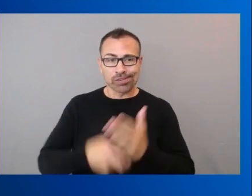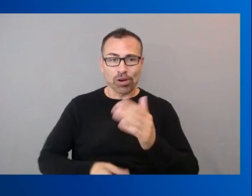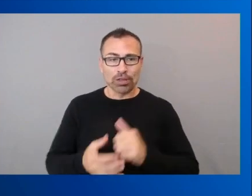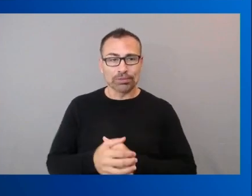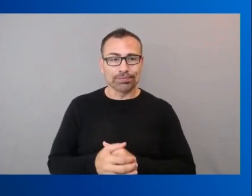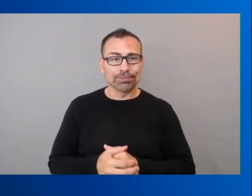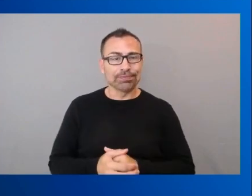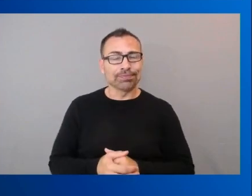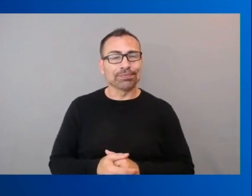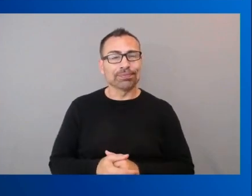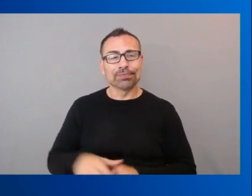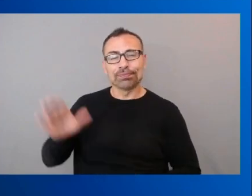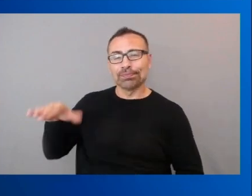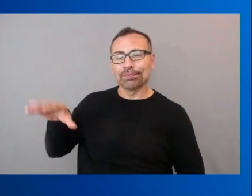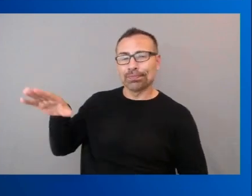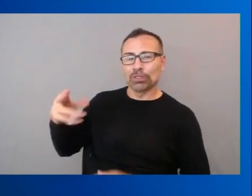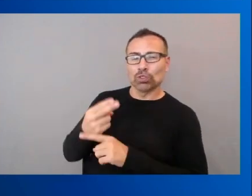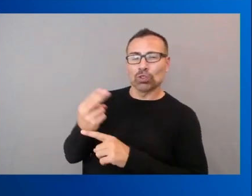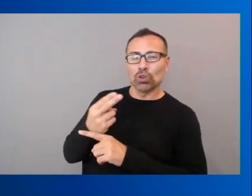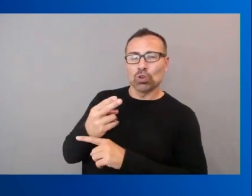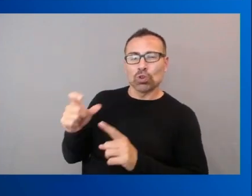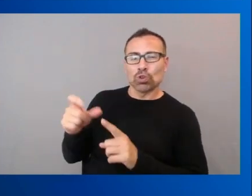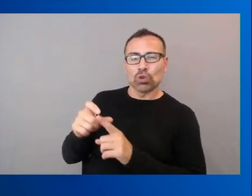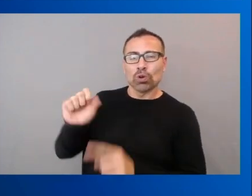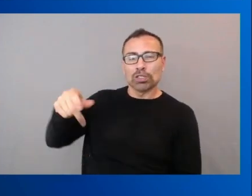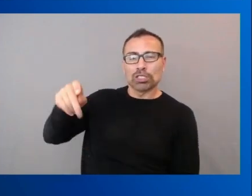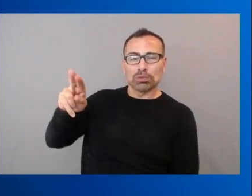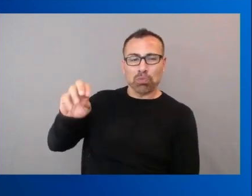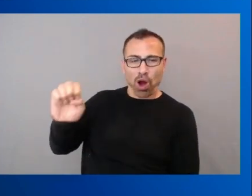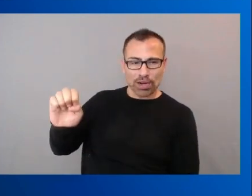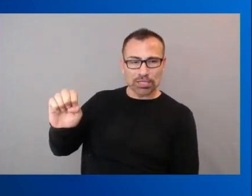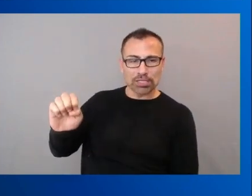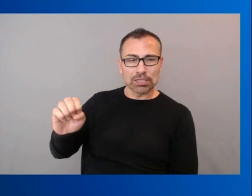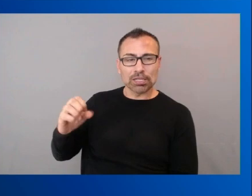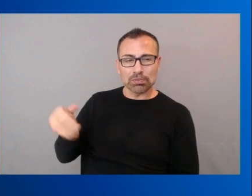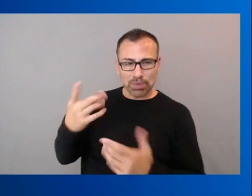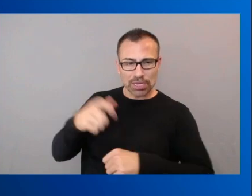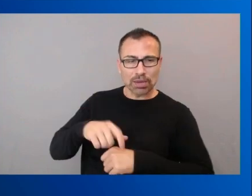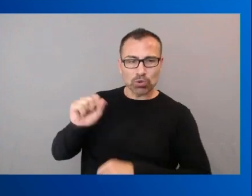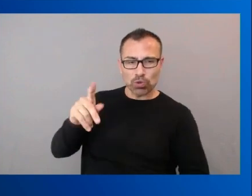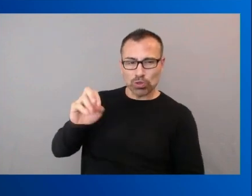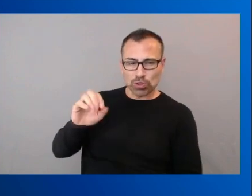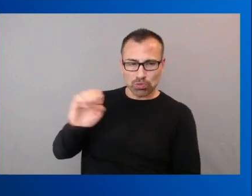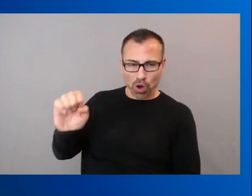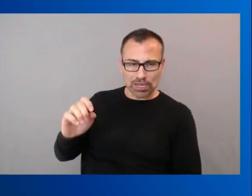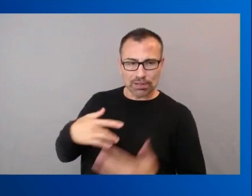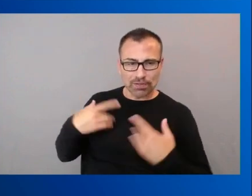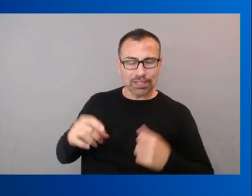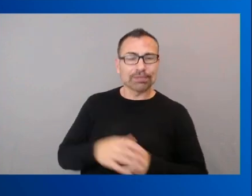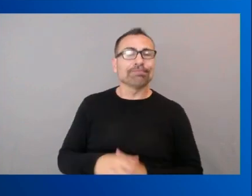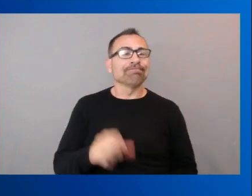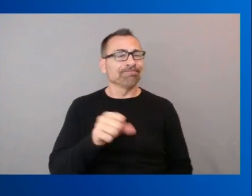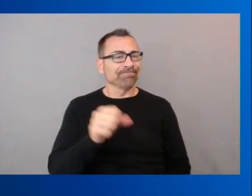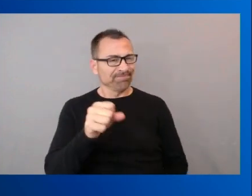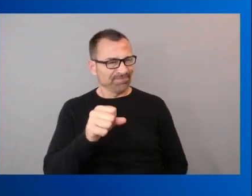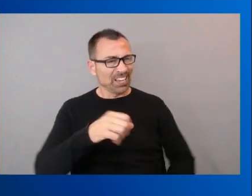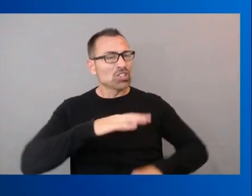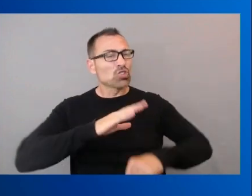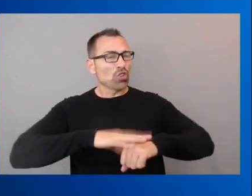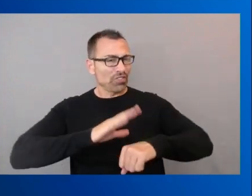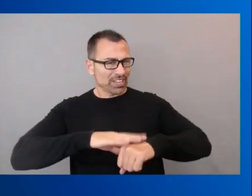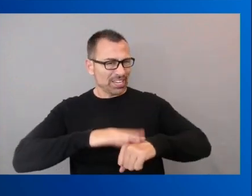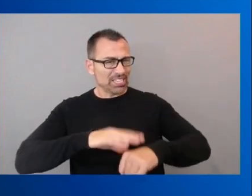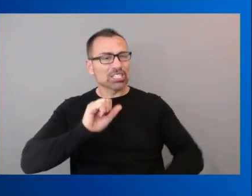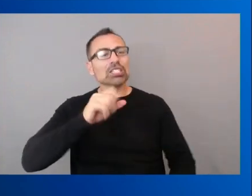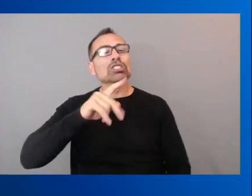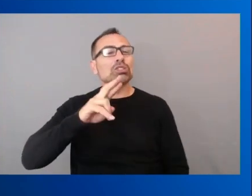sparse? Because a lot of times we'll use sparse events as well. Yeah, that's correct. So, so if you've seen sparse as well. Yeah, and notification events, the same thing,